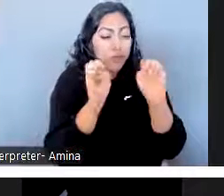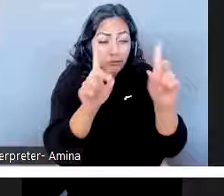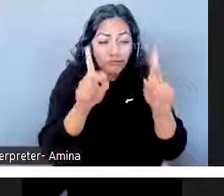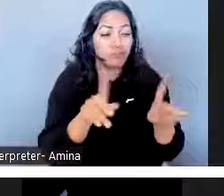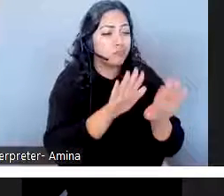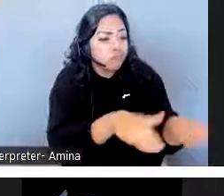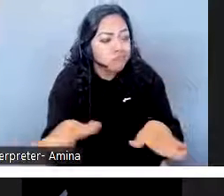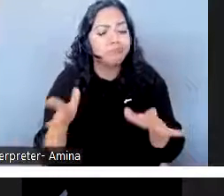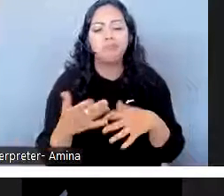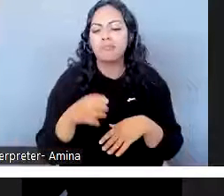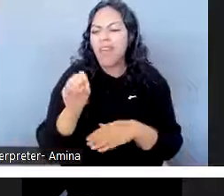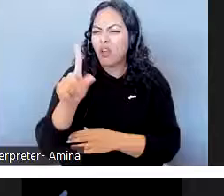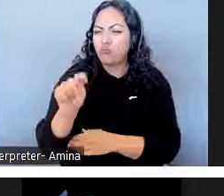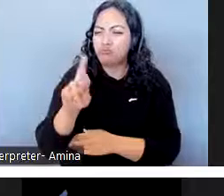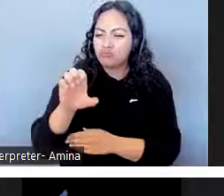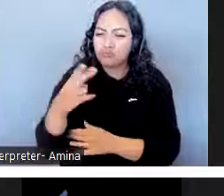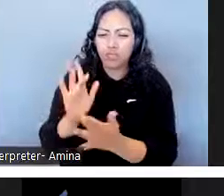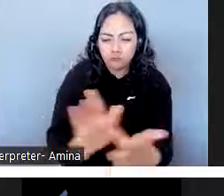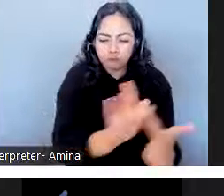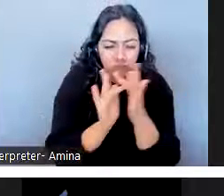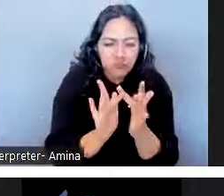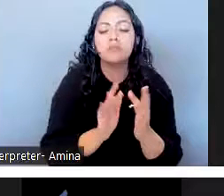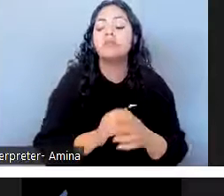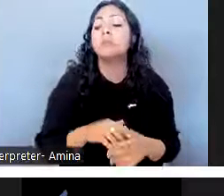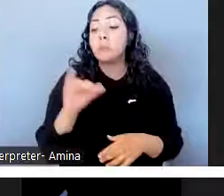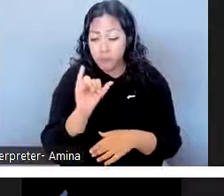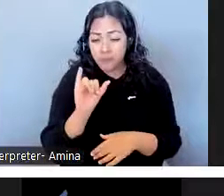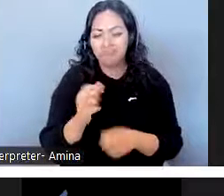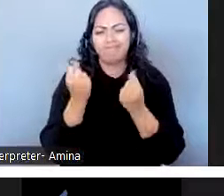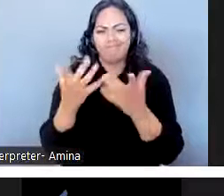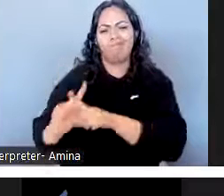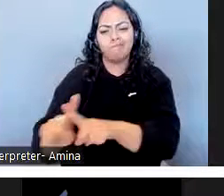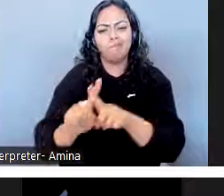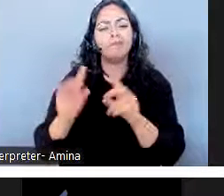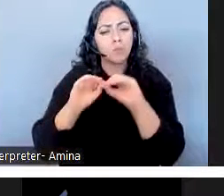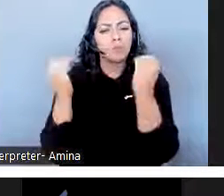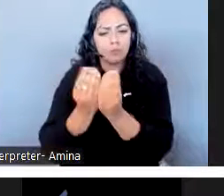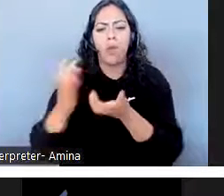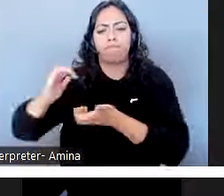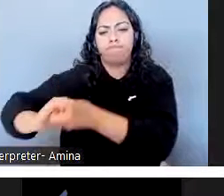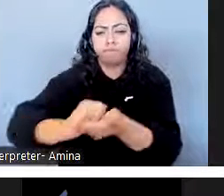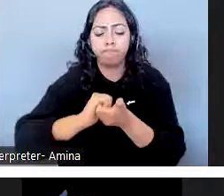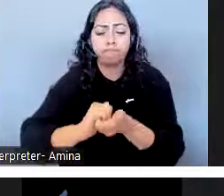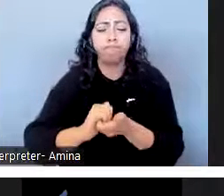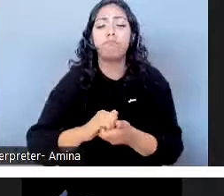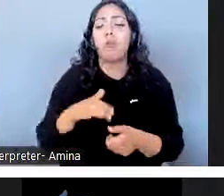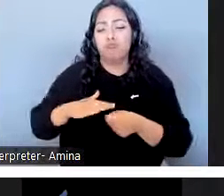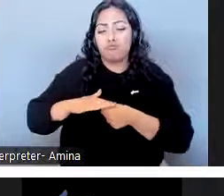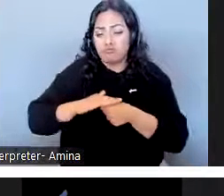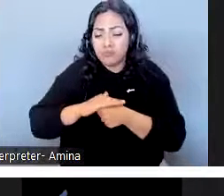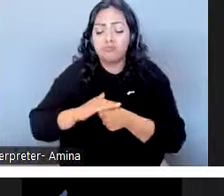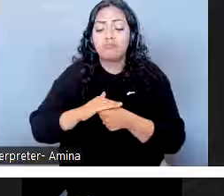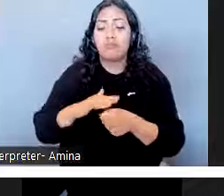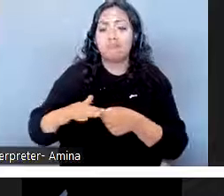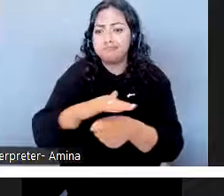work in collaboration with many organizations, both regionally, provincially, and nationally,